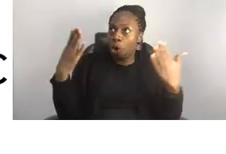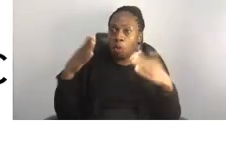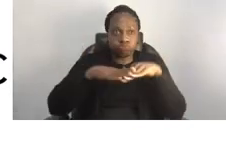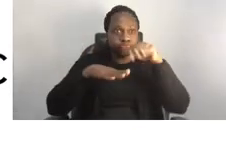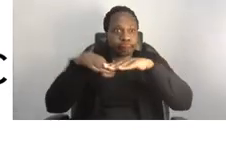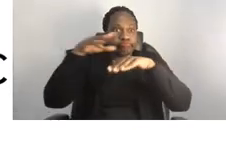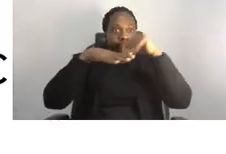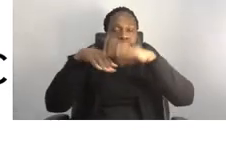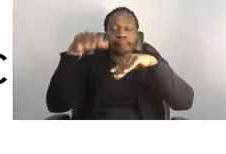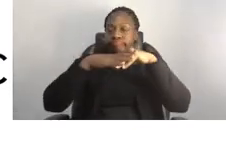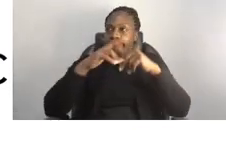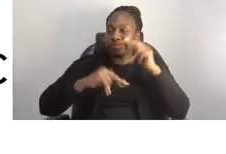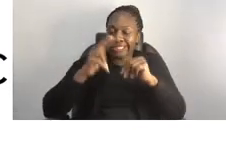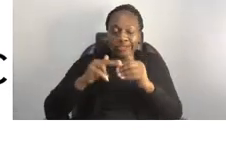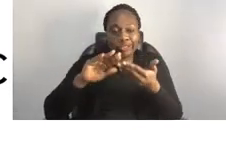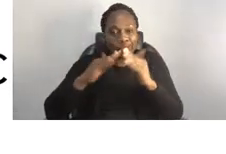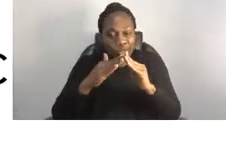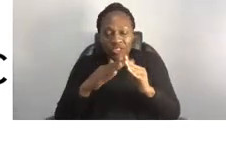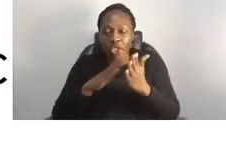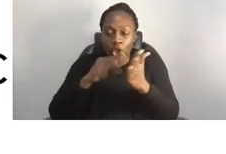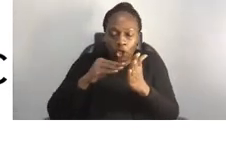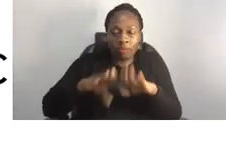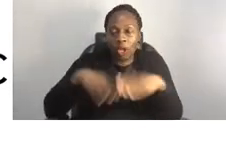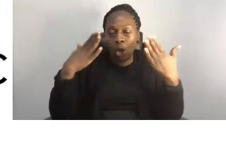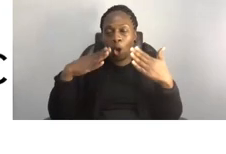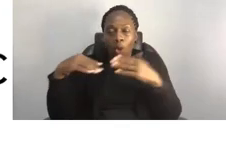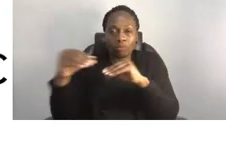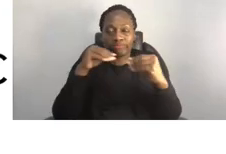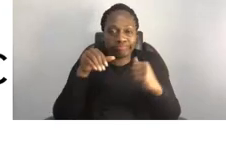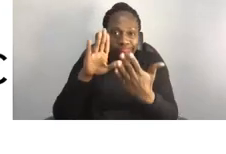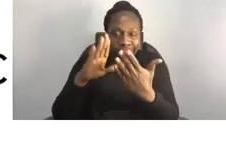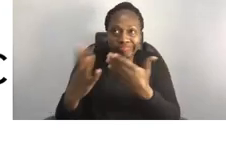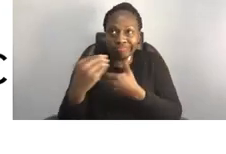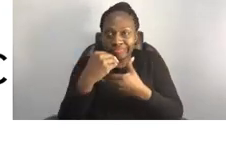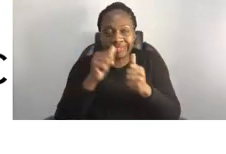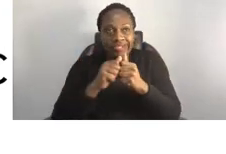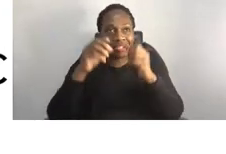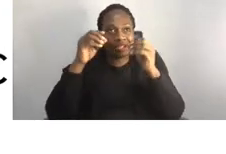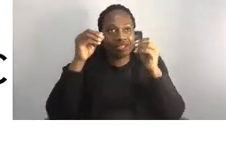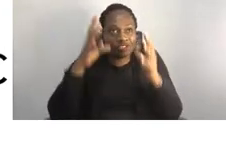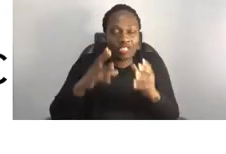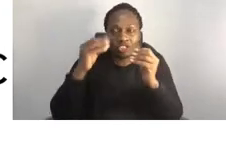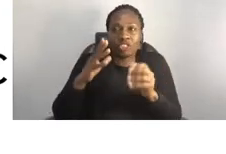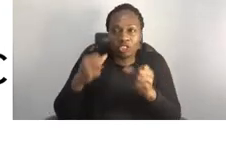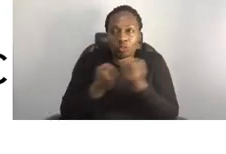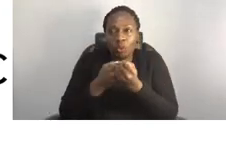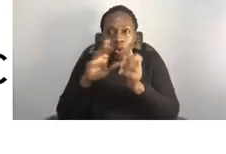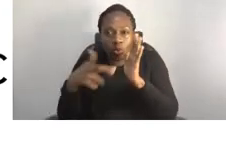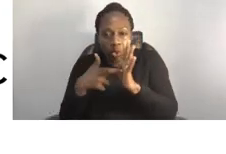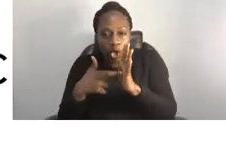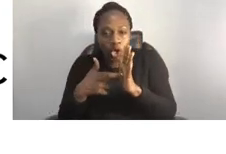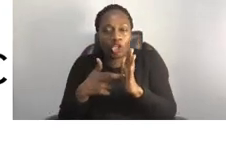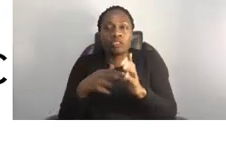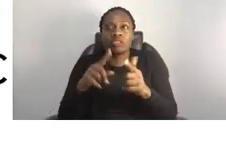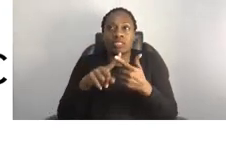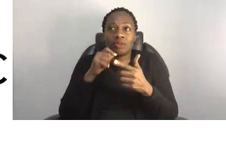pedagogy, to build a community learning about open ped comprised of instructors and instructor support roles, and then to create